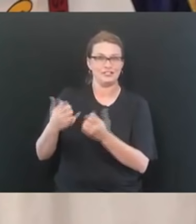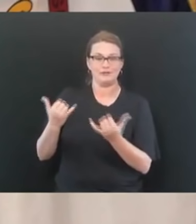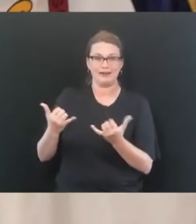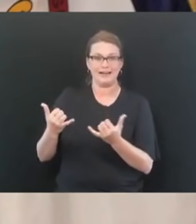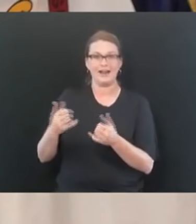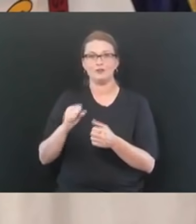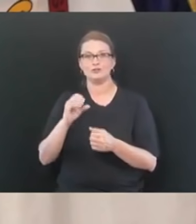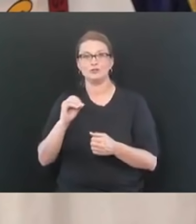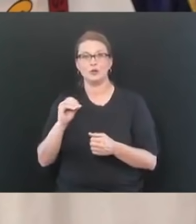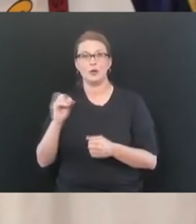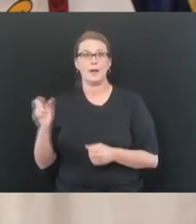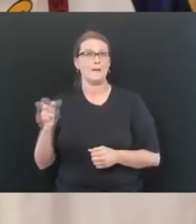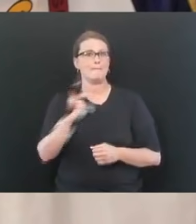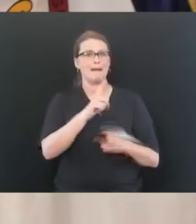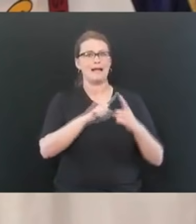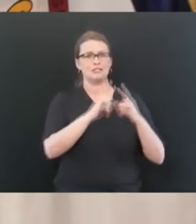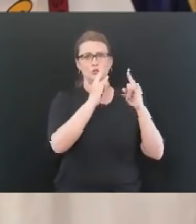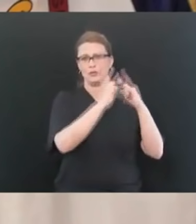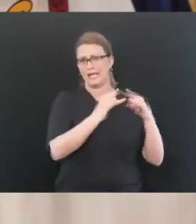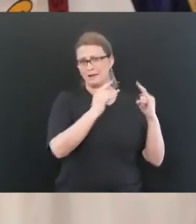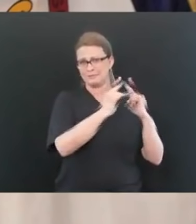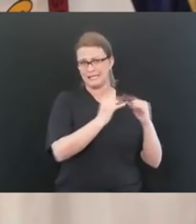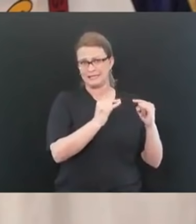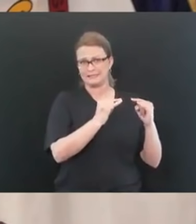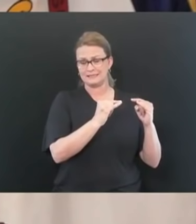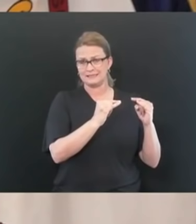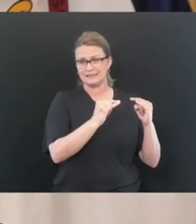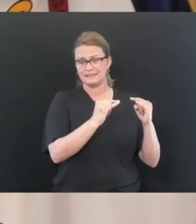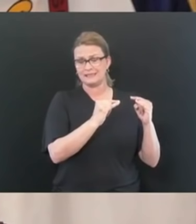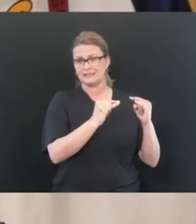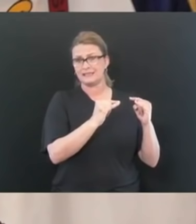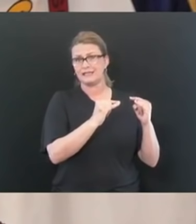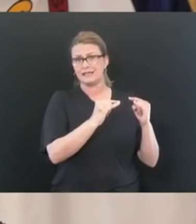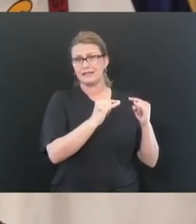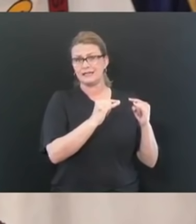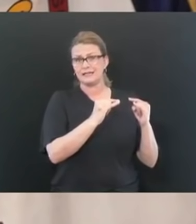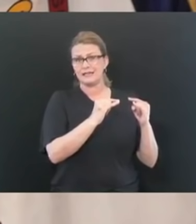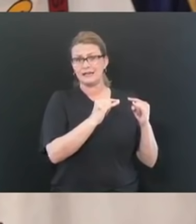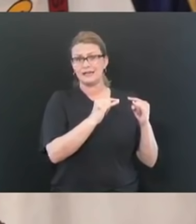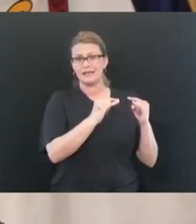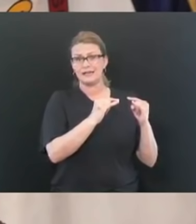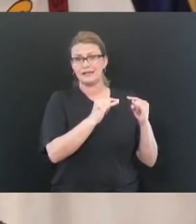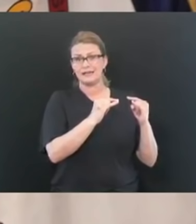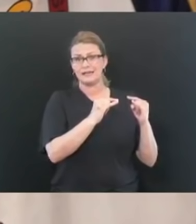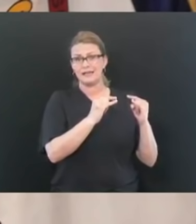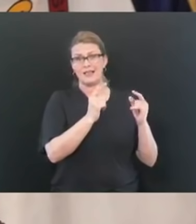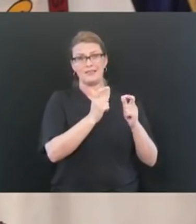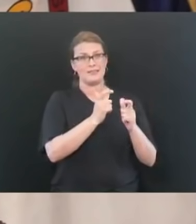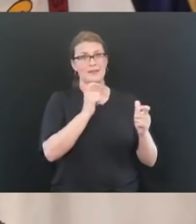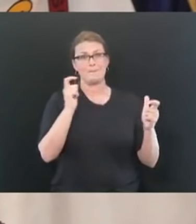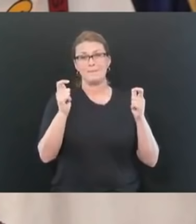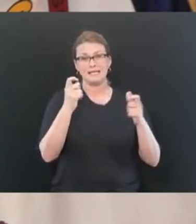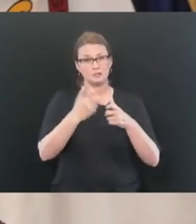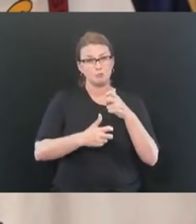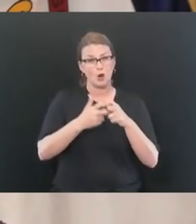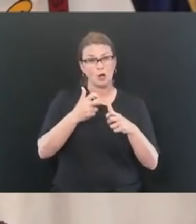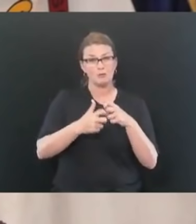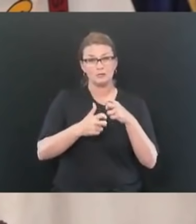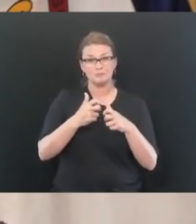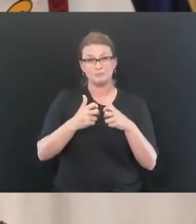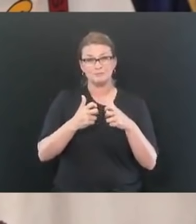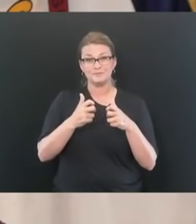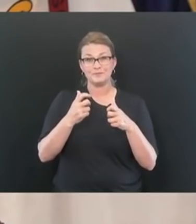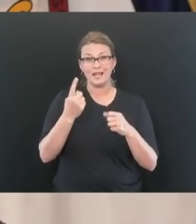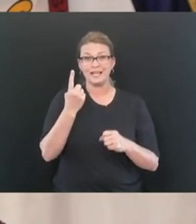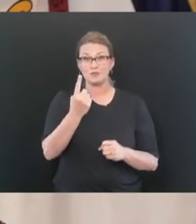so, but back to the campsites just one second. If, Kenny, the biggest problem is just